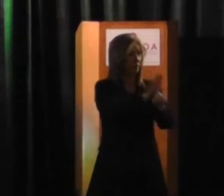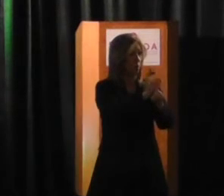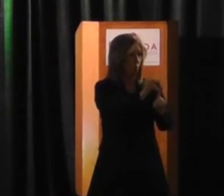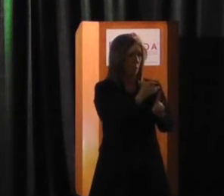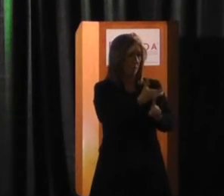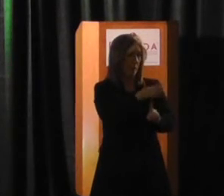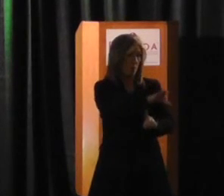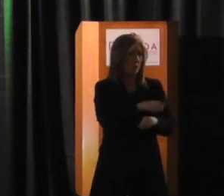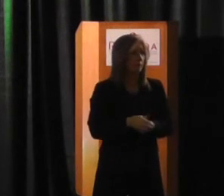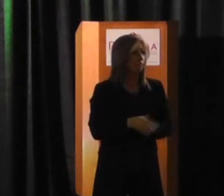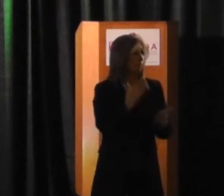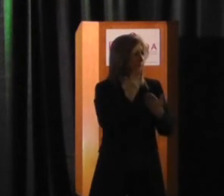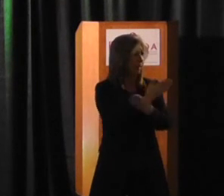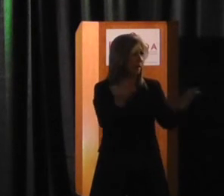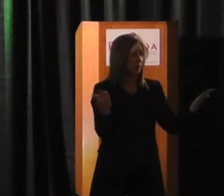Thank you.